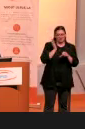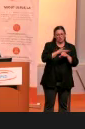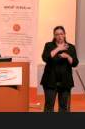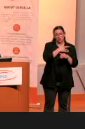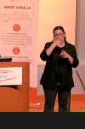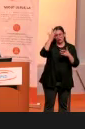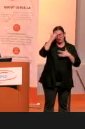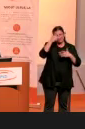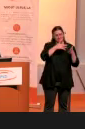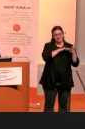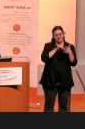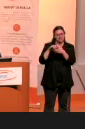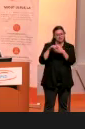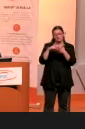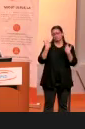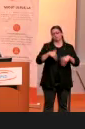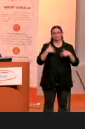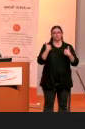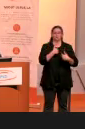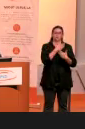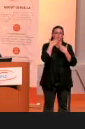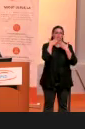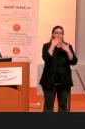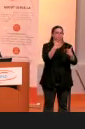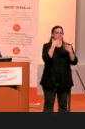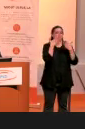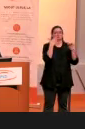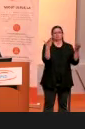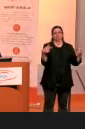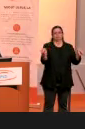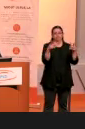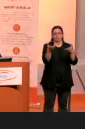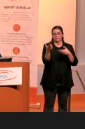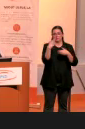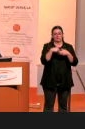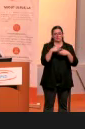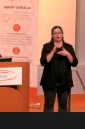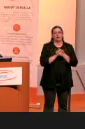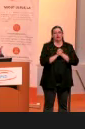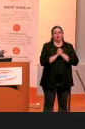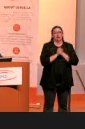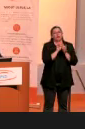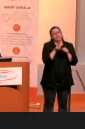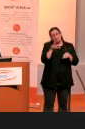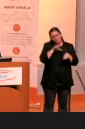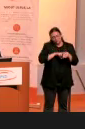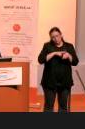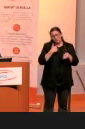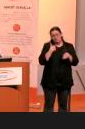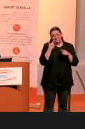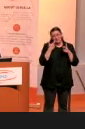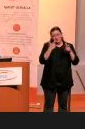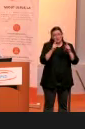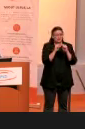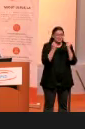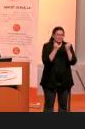past, and we're ever so grateful for everybody who's participated in those studies. And then, of course, we have a huge team